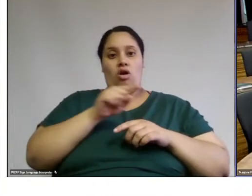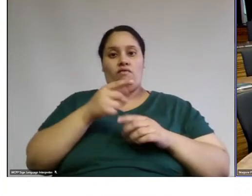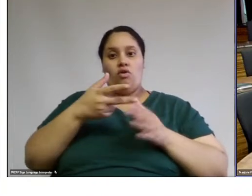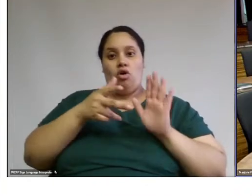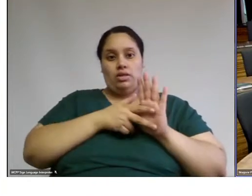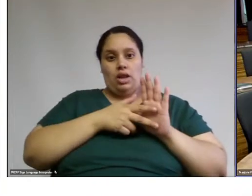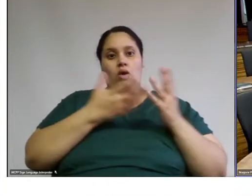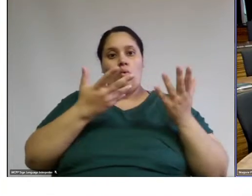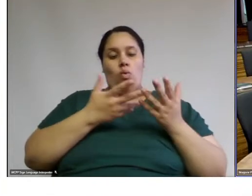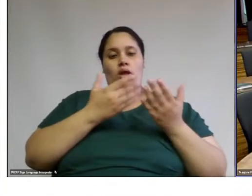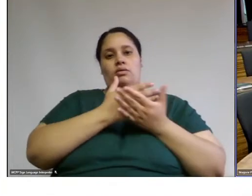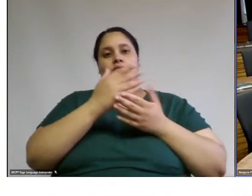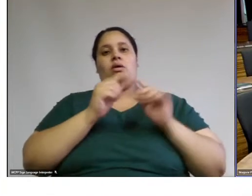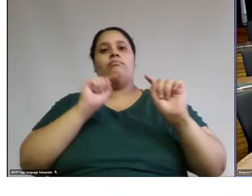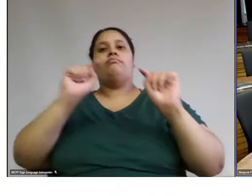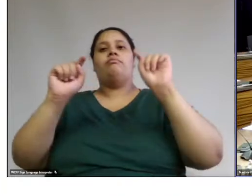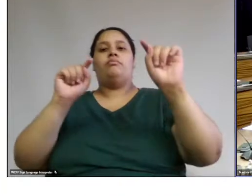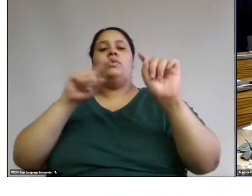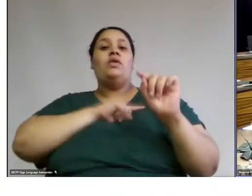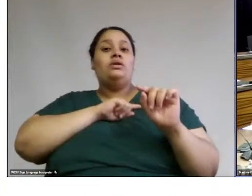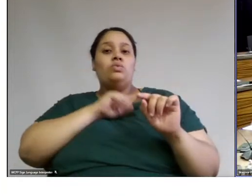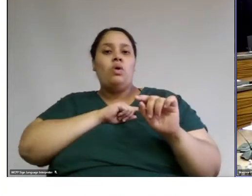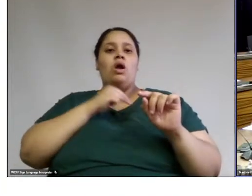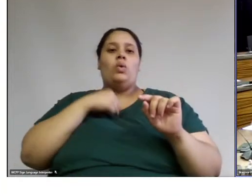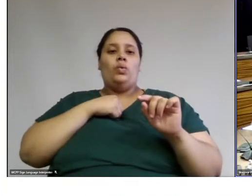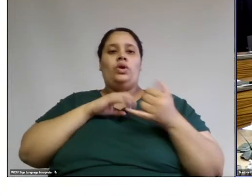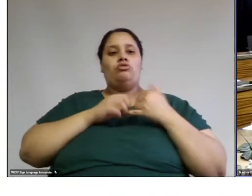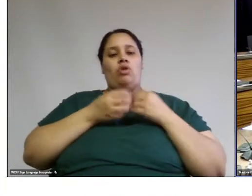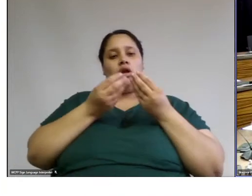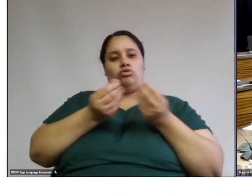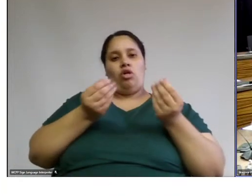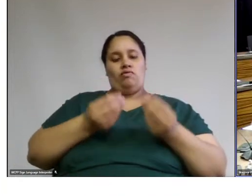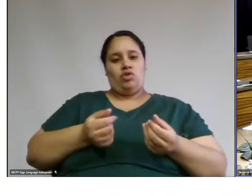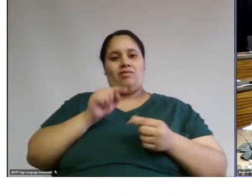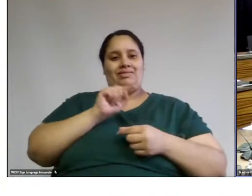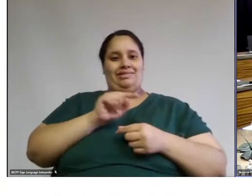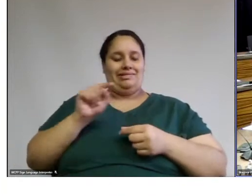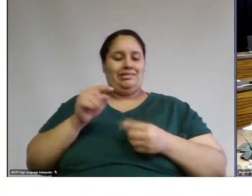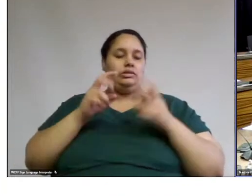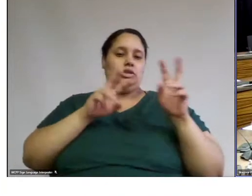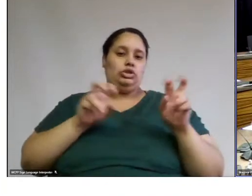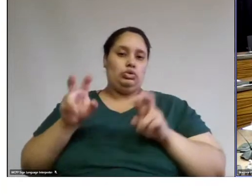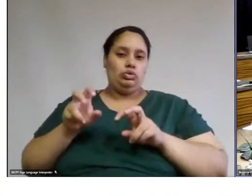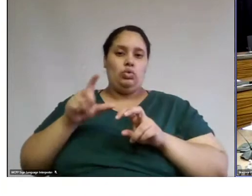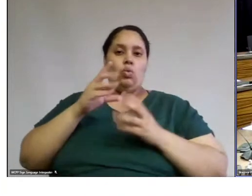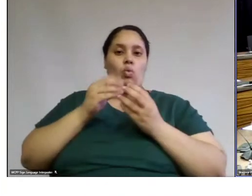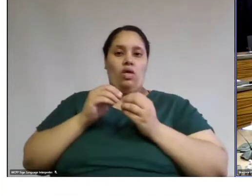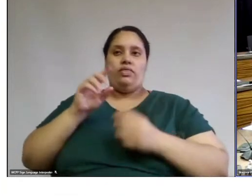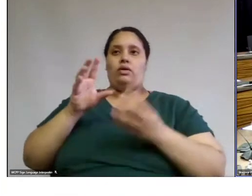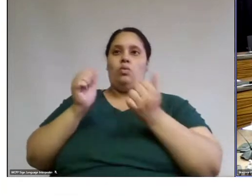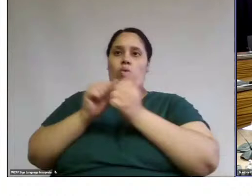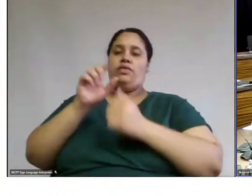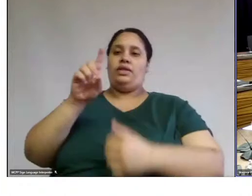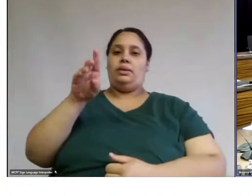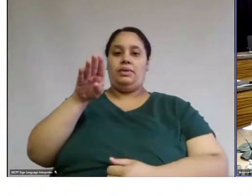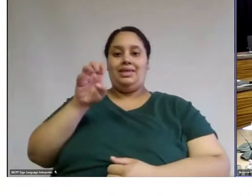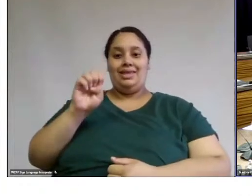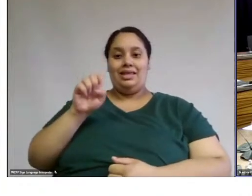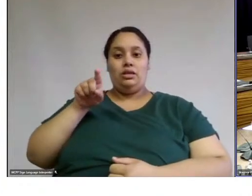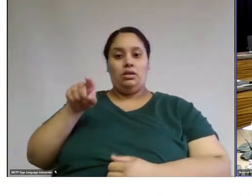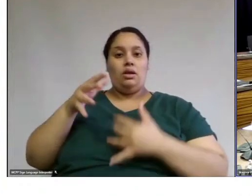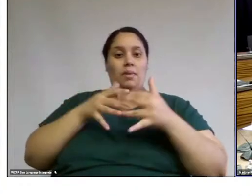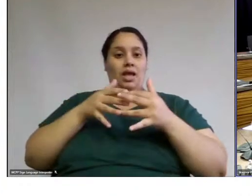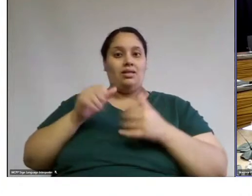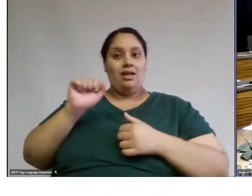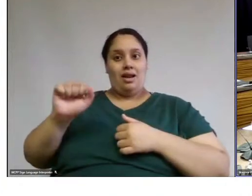at particular salary levels, and therefore we were trying to resolve that with DBE. That matter has now been